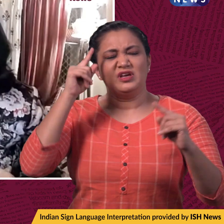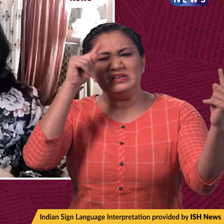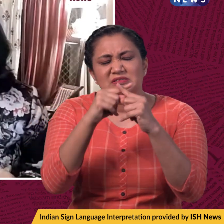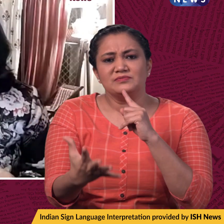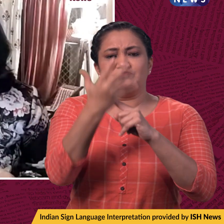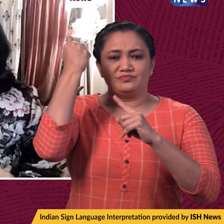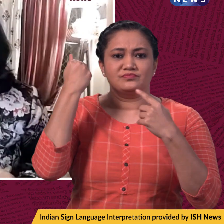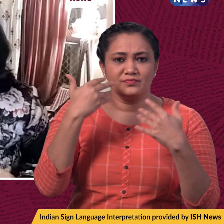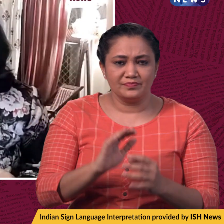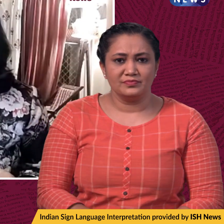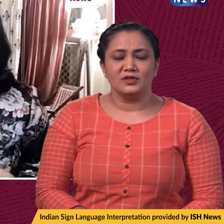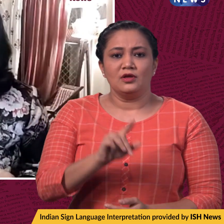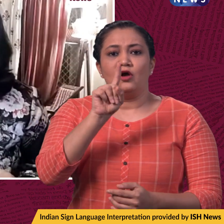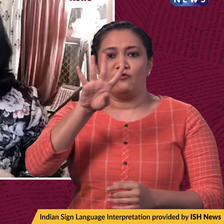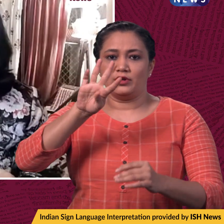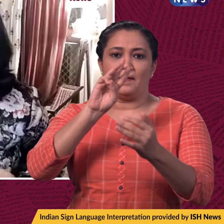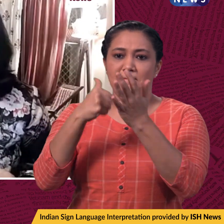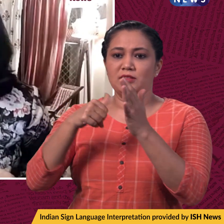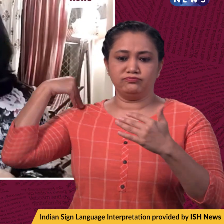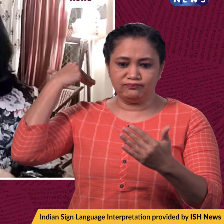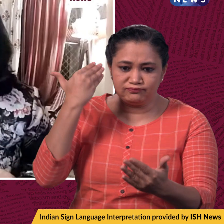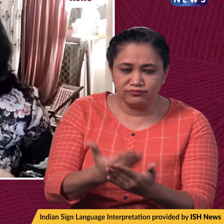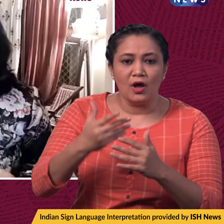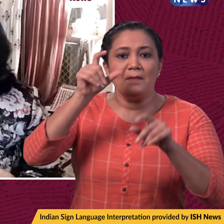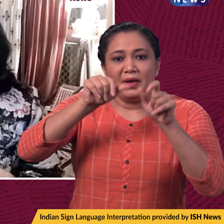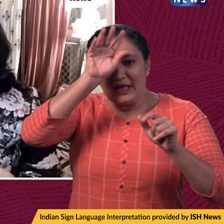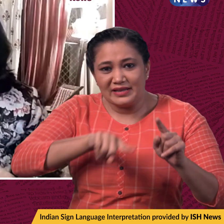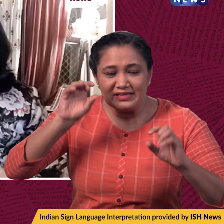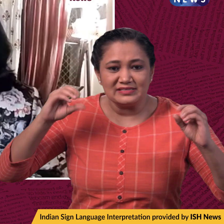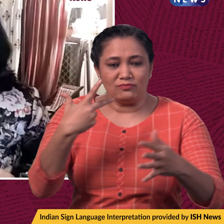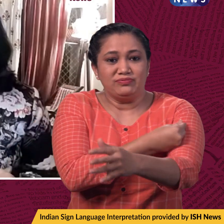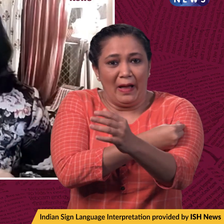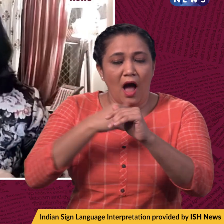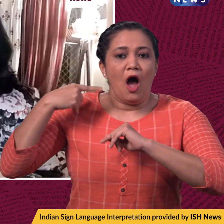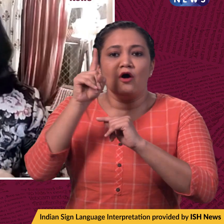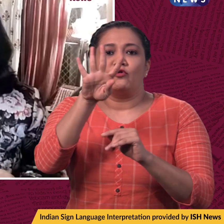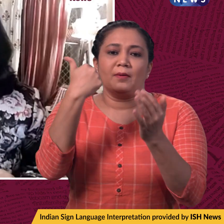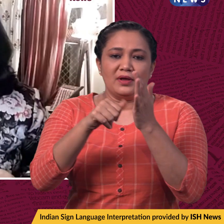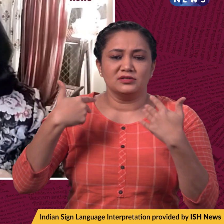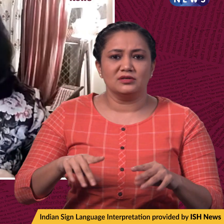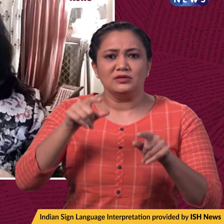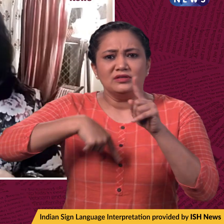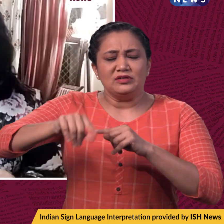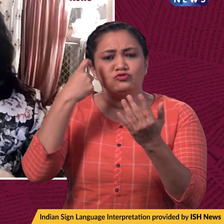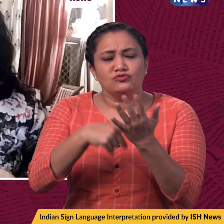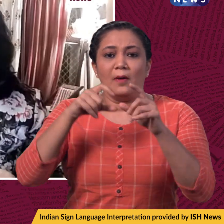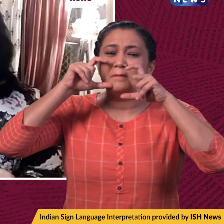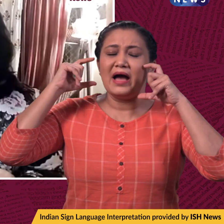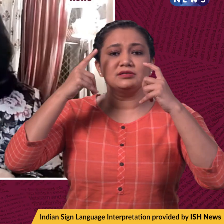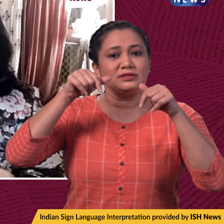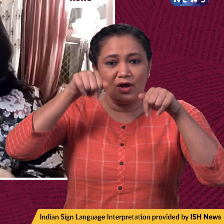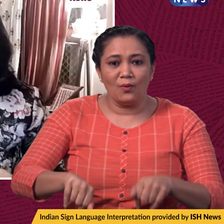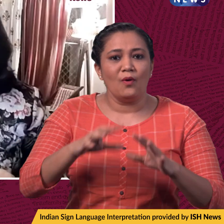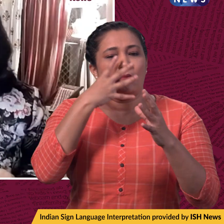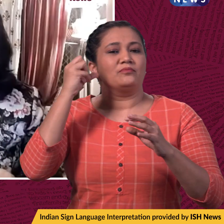has achieved the target more than 14 months after the nationwide rollout of the COVID vaccine. Remember, the mask mandate has also